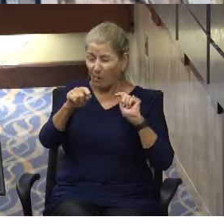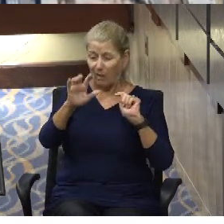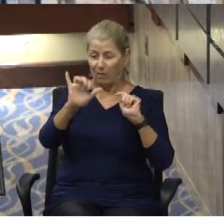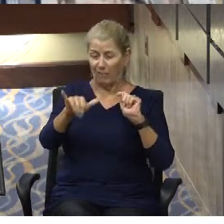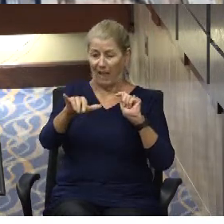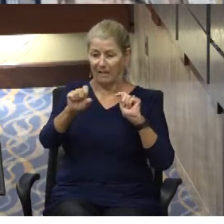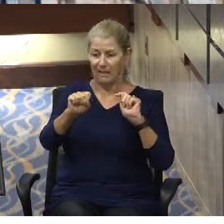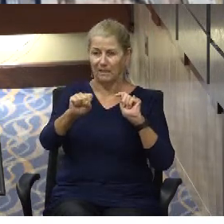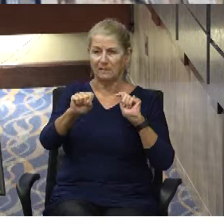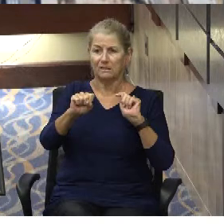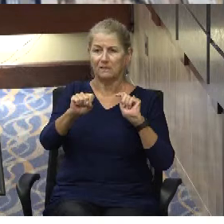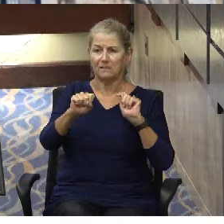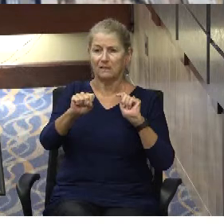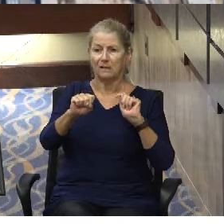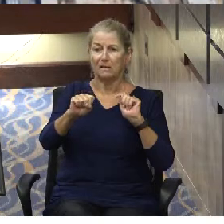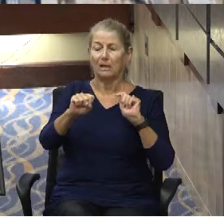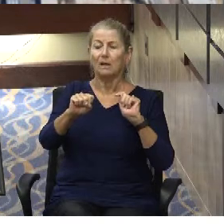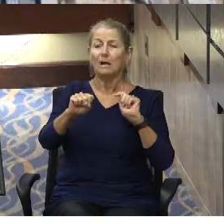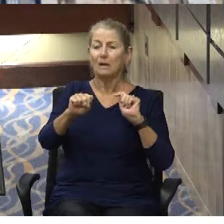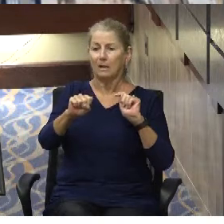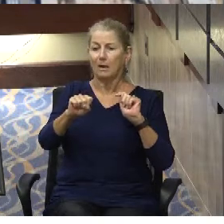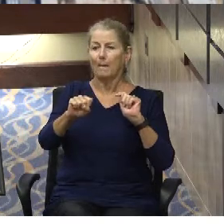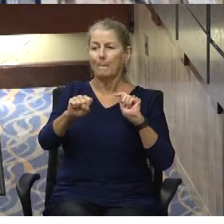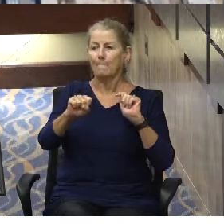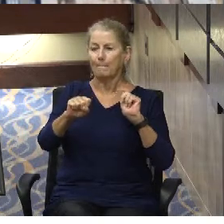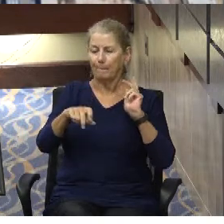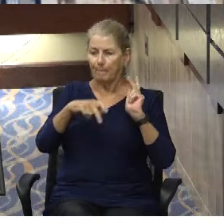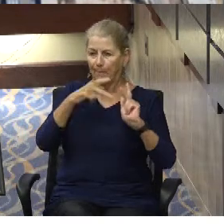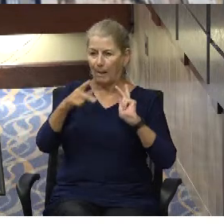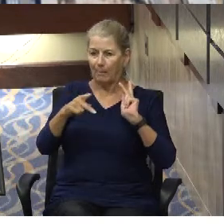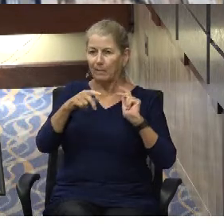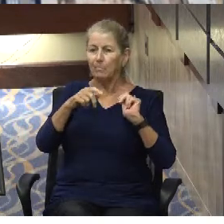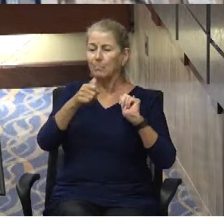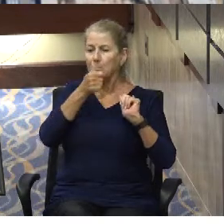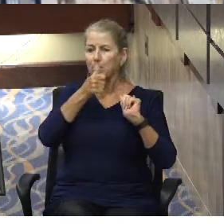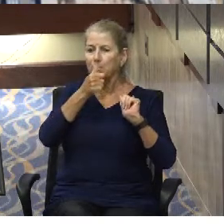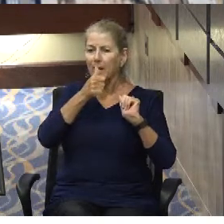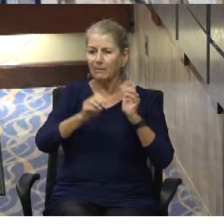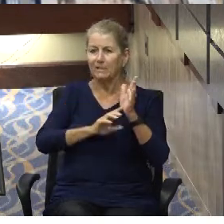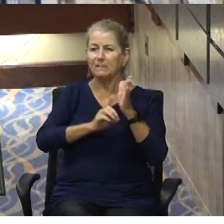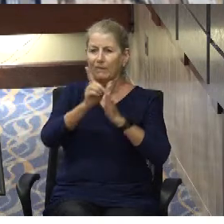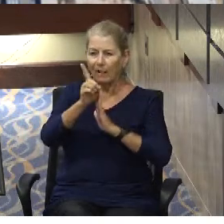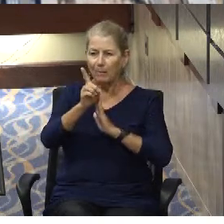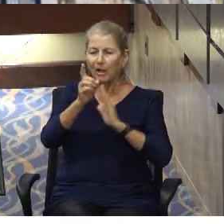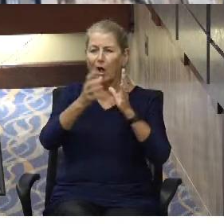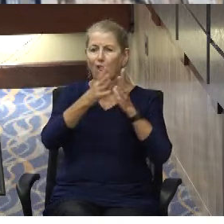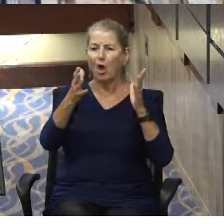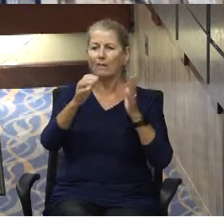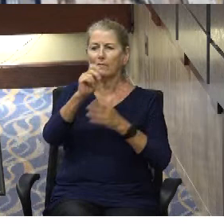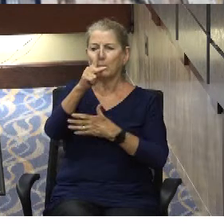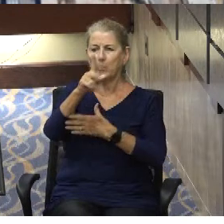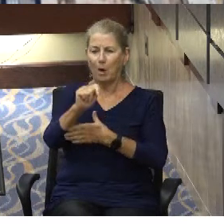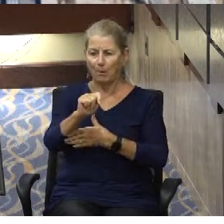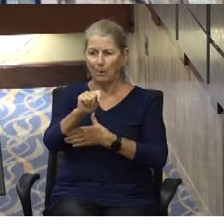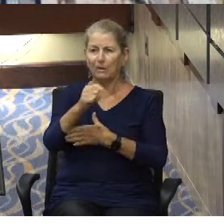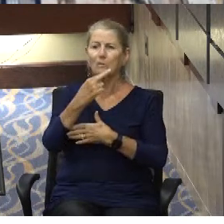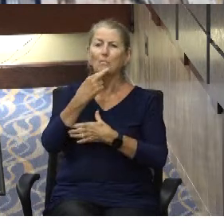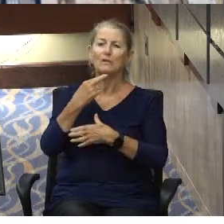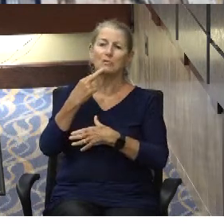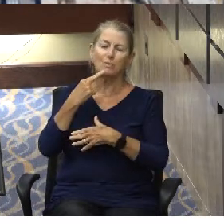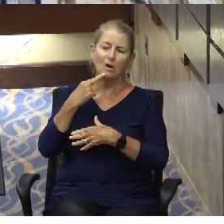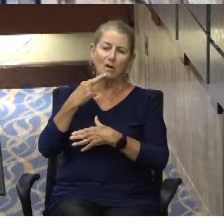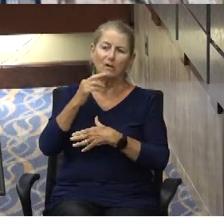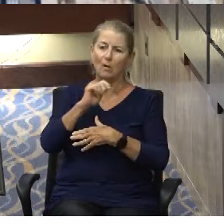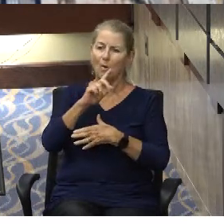is the public-private development with a lot of apartments and a restaurant.